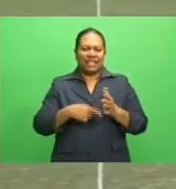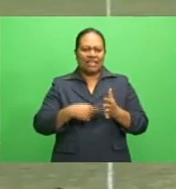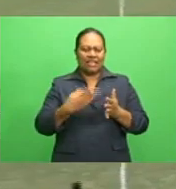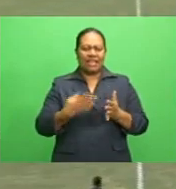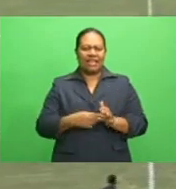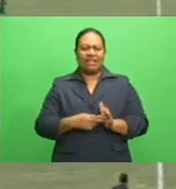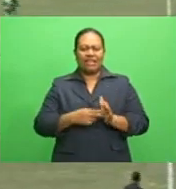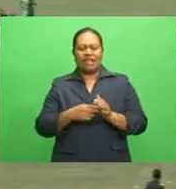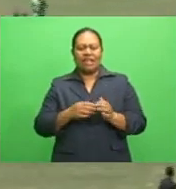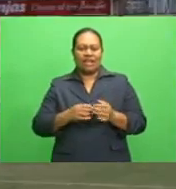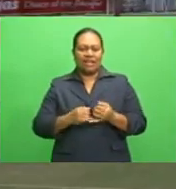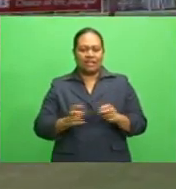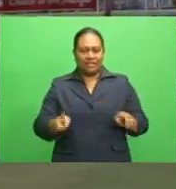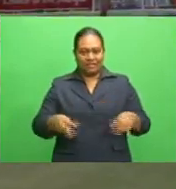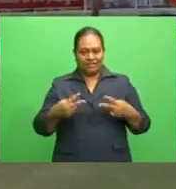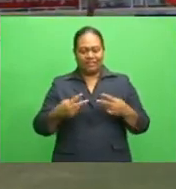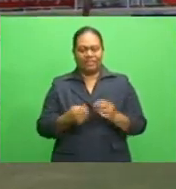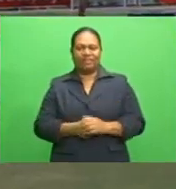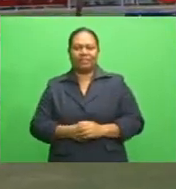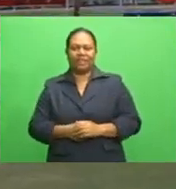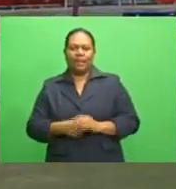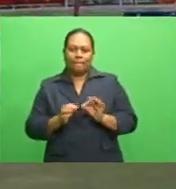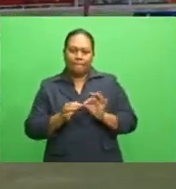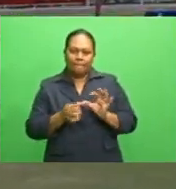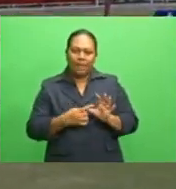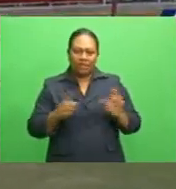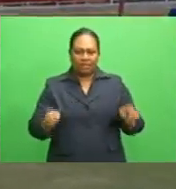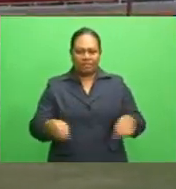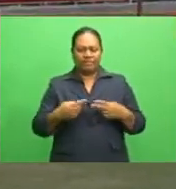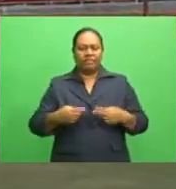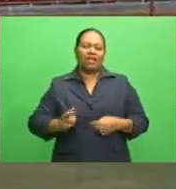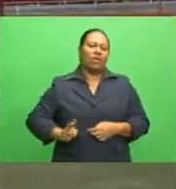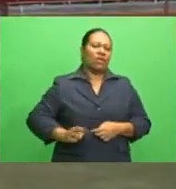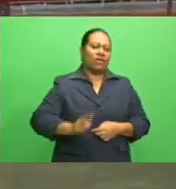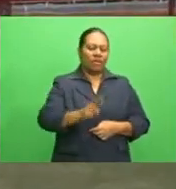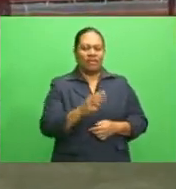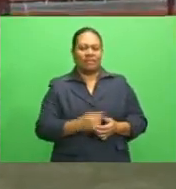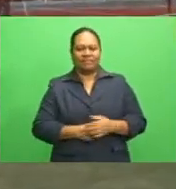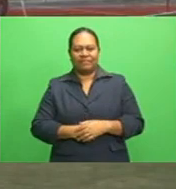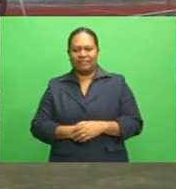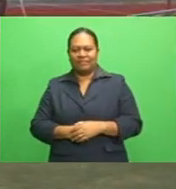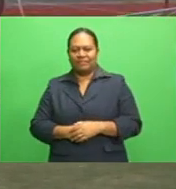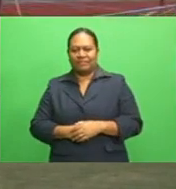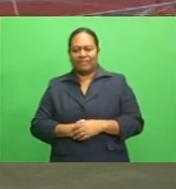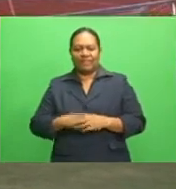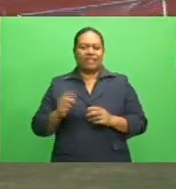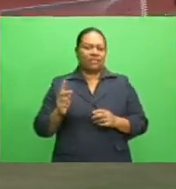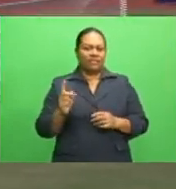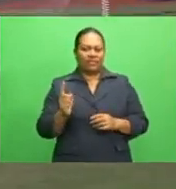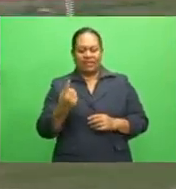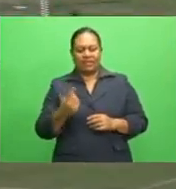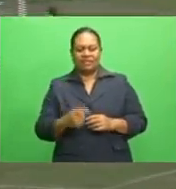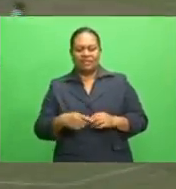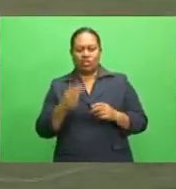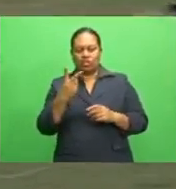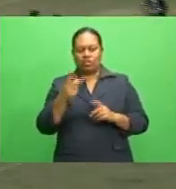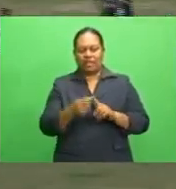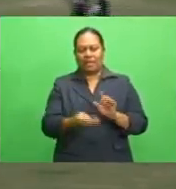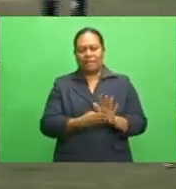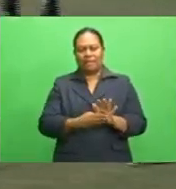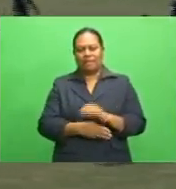second semi-final, and Priceline Pharmacy Mba takes on Delta One Automotive Repairs Rewa in the first semi-final at 2 p.m.